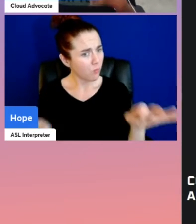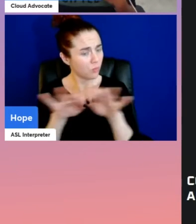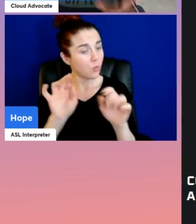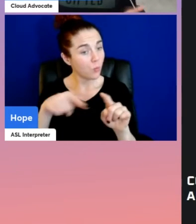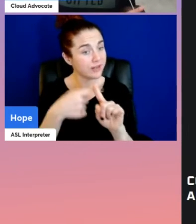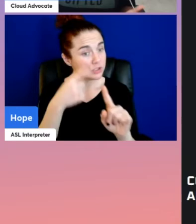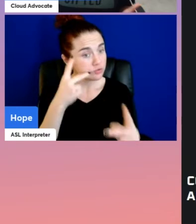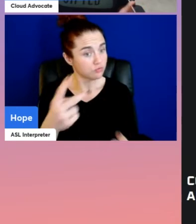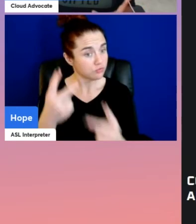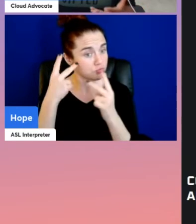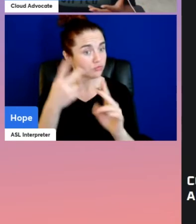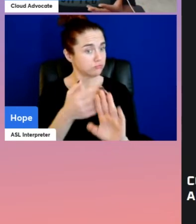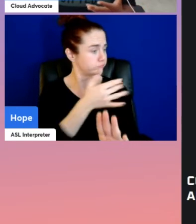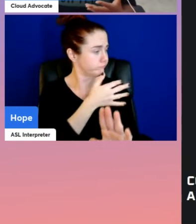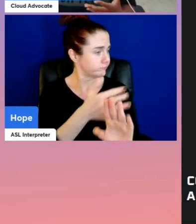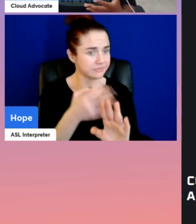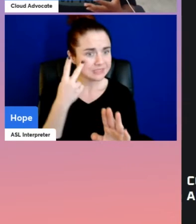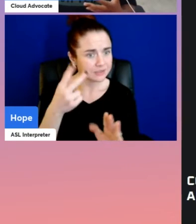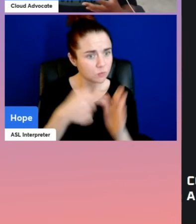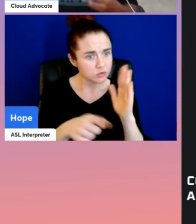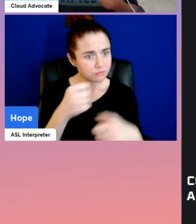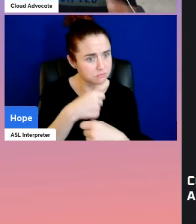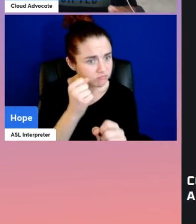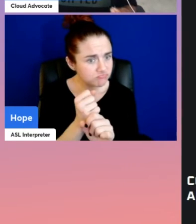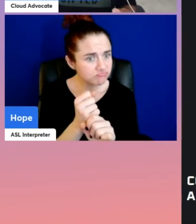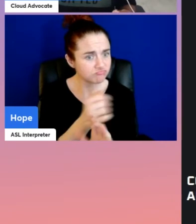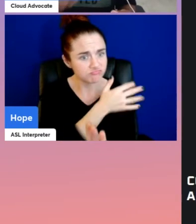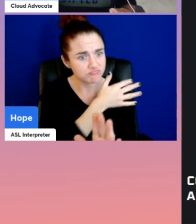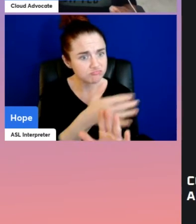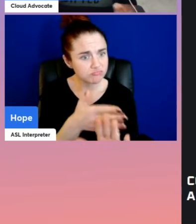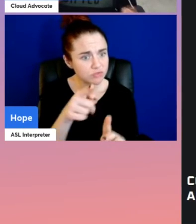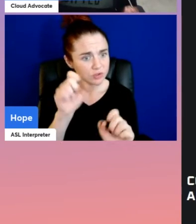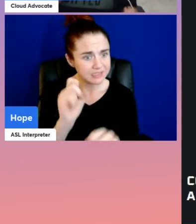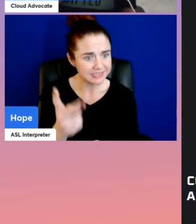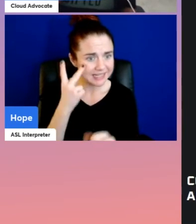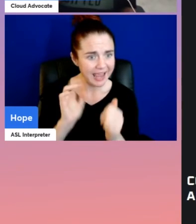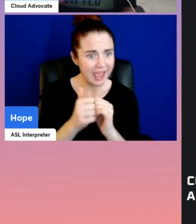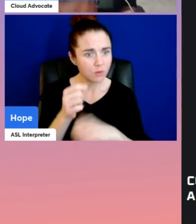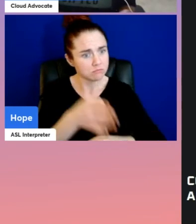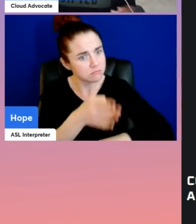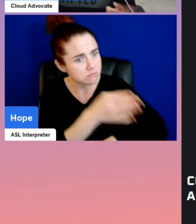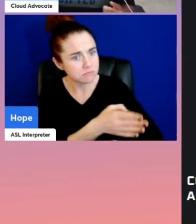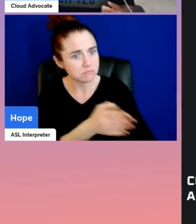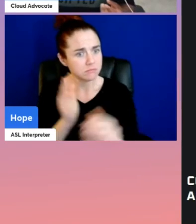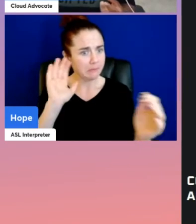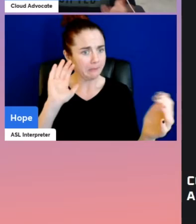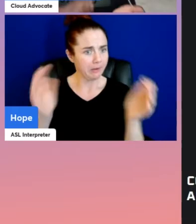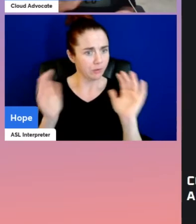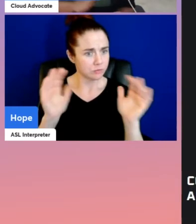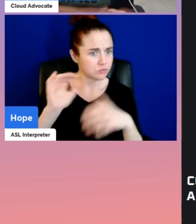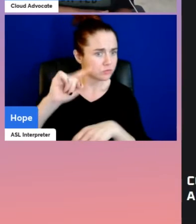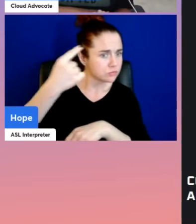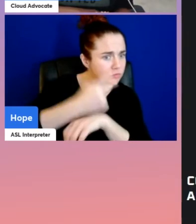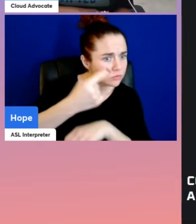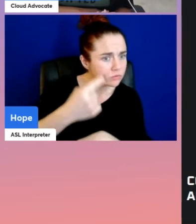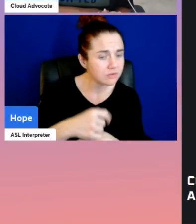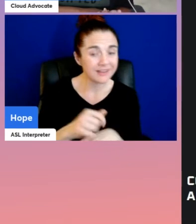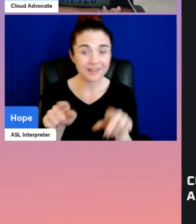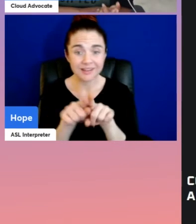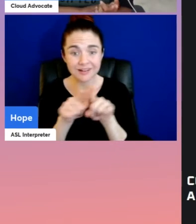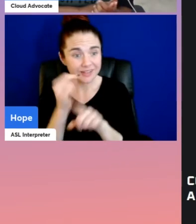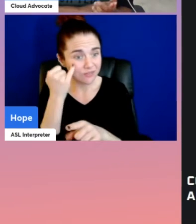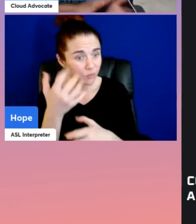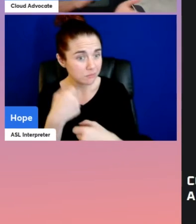and see what you've created. You see how you were better than you were the day before, as well as if you want to make a